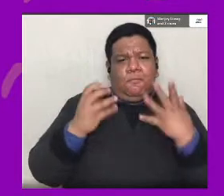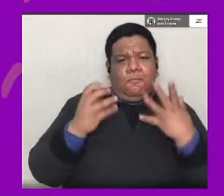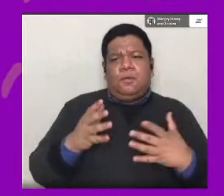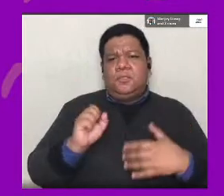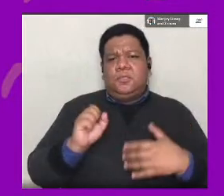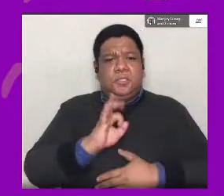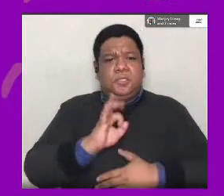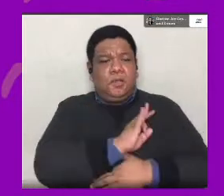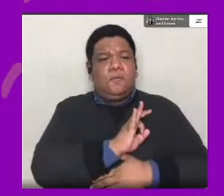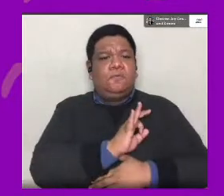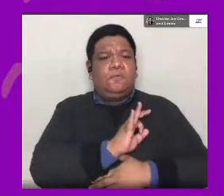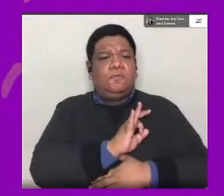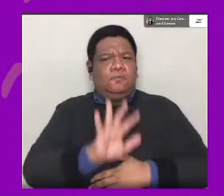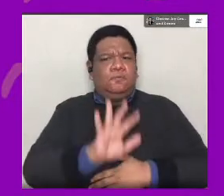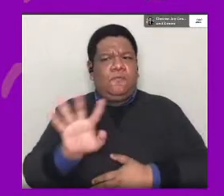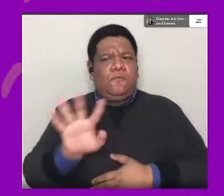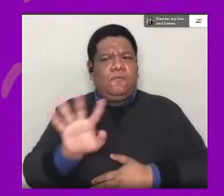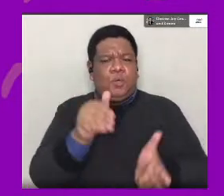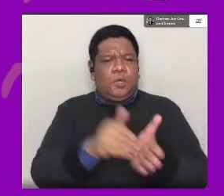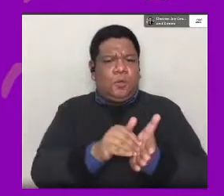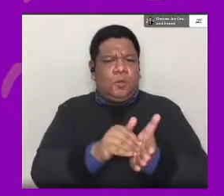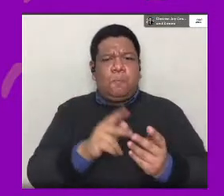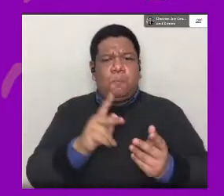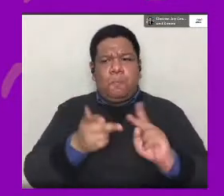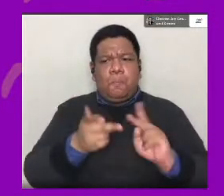active partners in more than 100 countries.